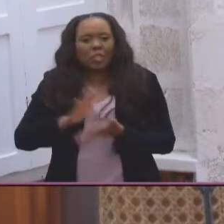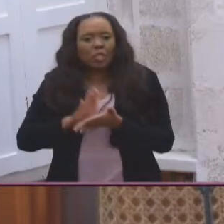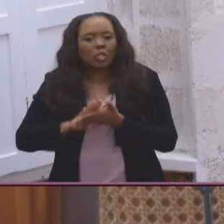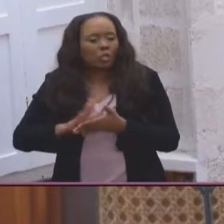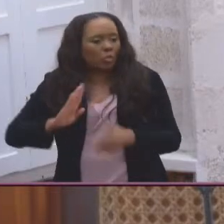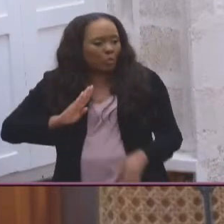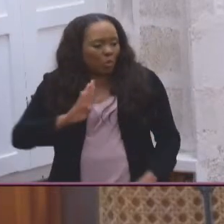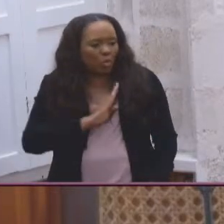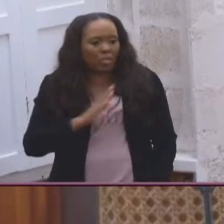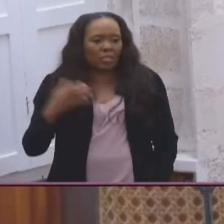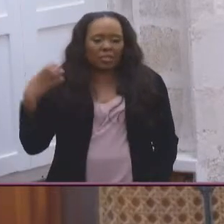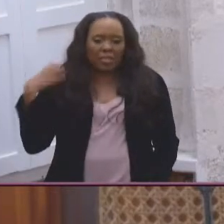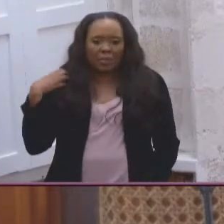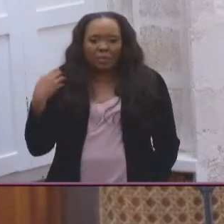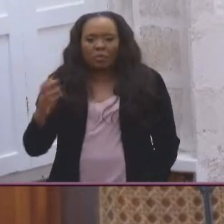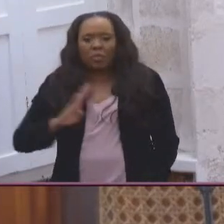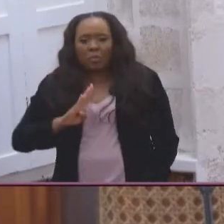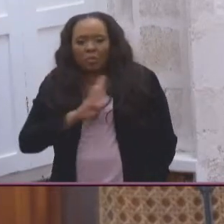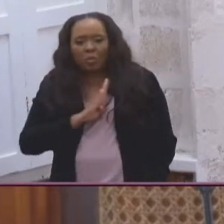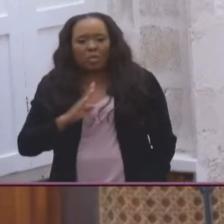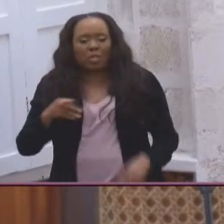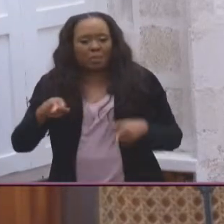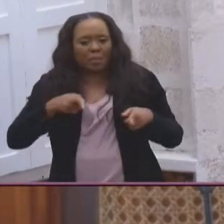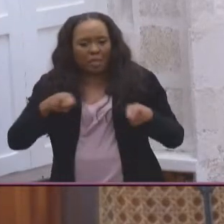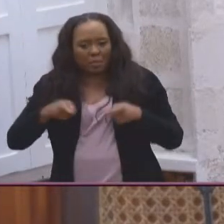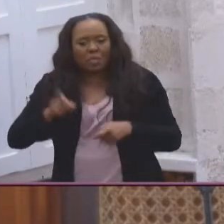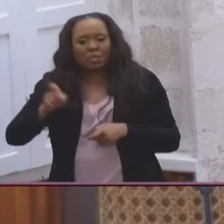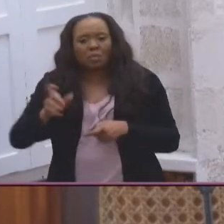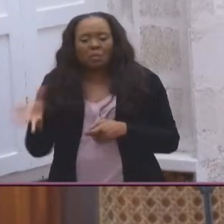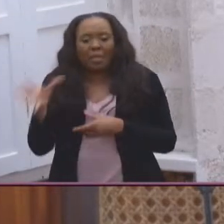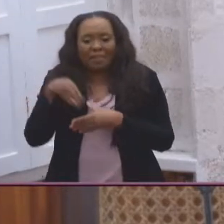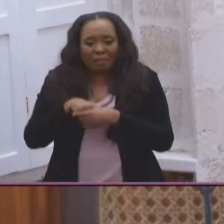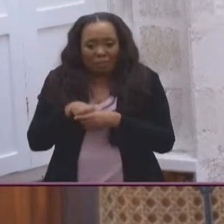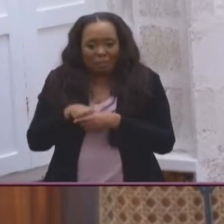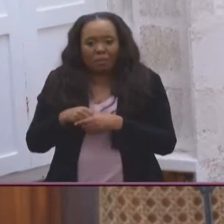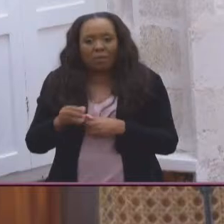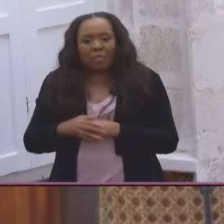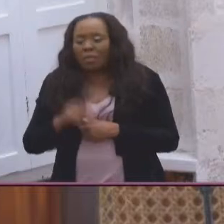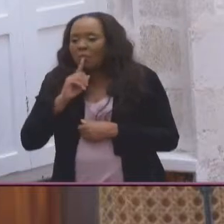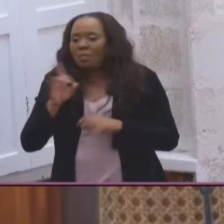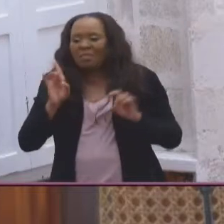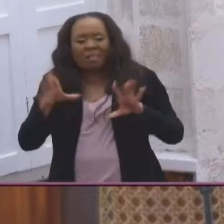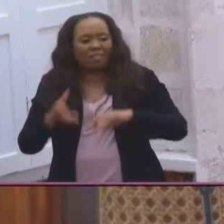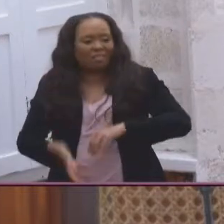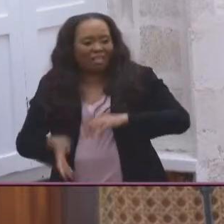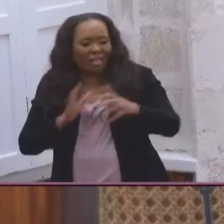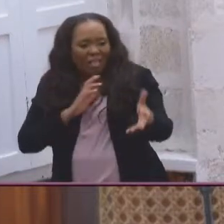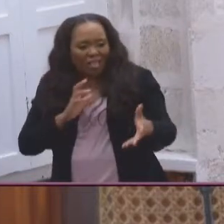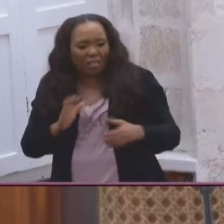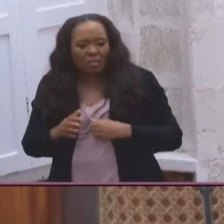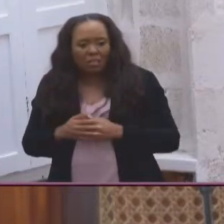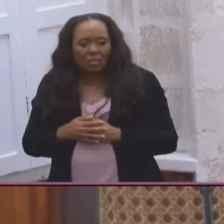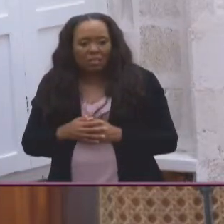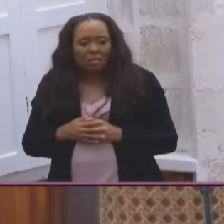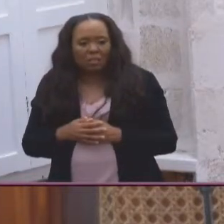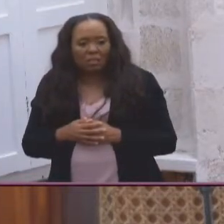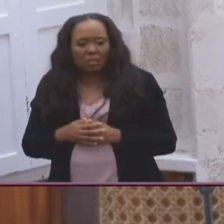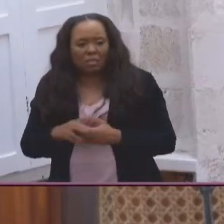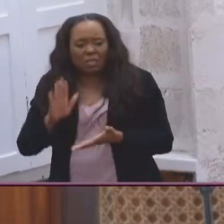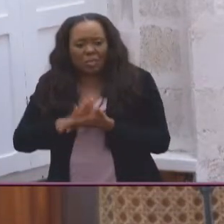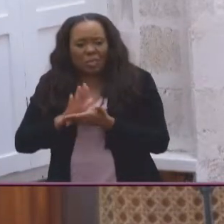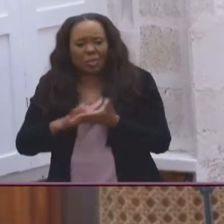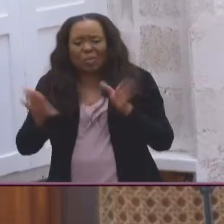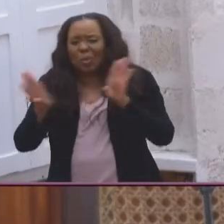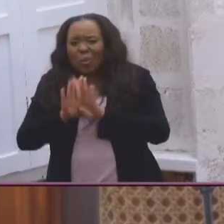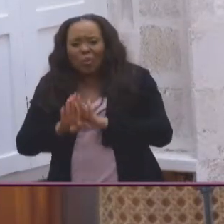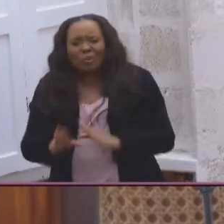of boards and the boards of management are to get involved in this. It is a disgrace for a school to be closed for